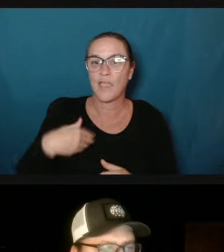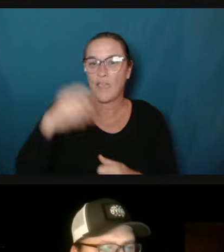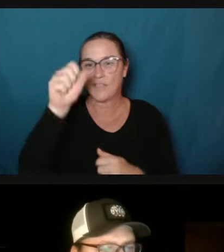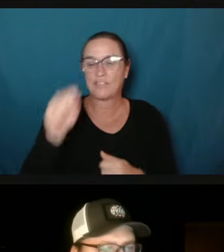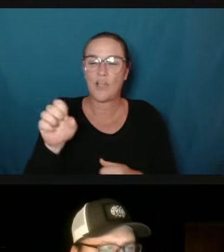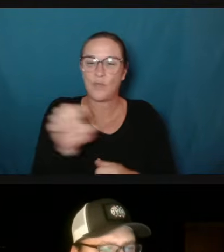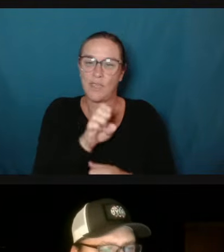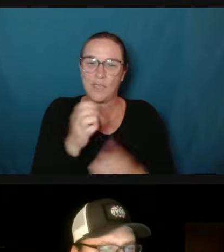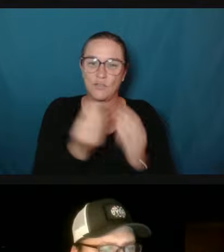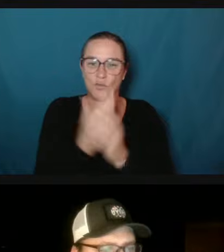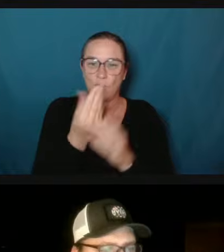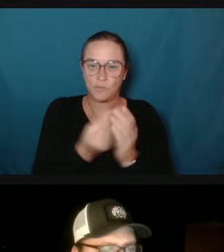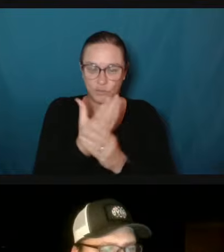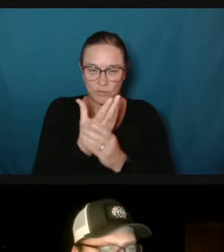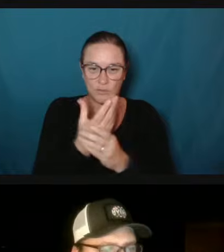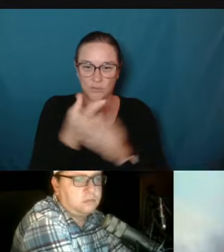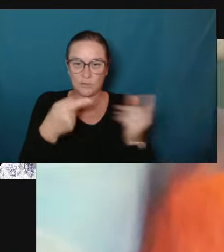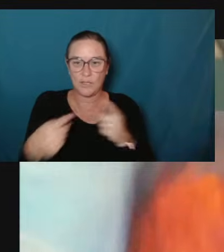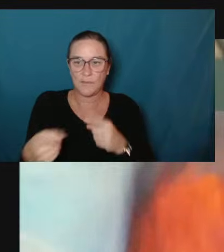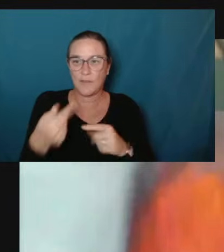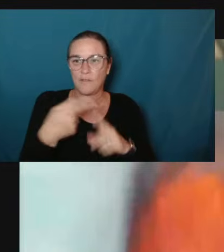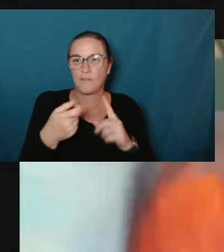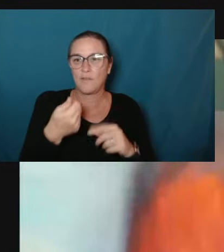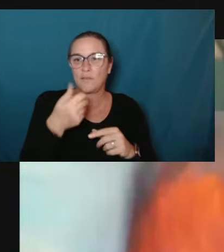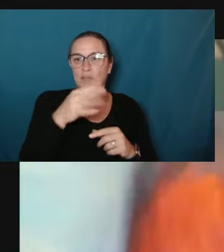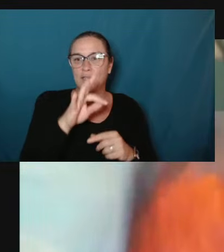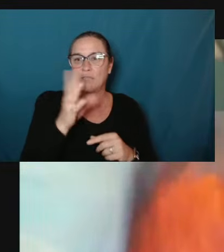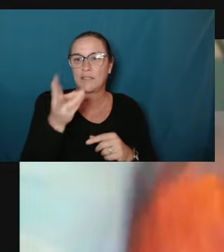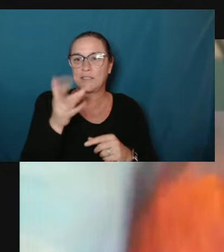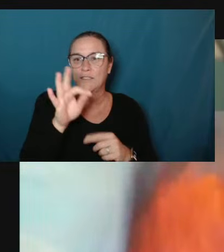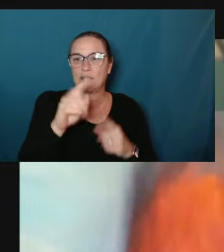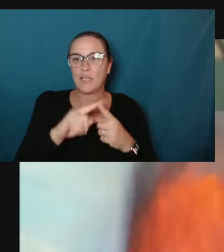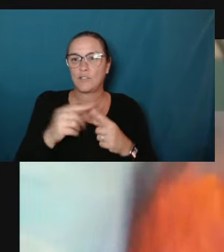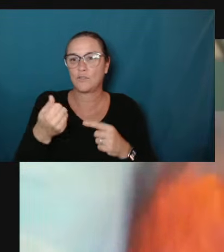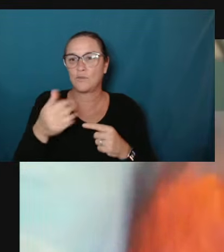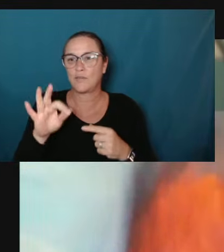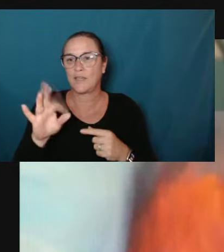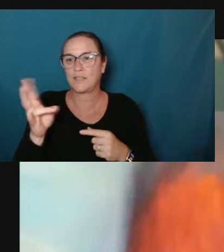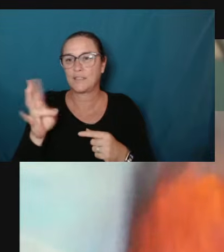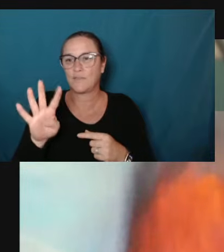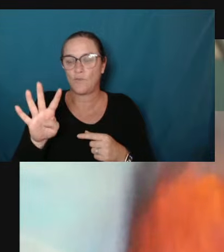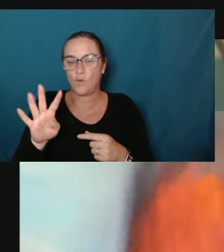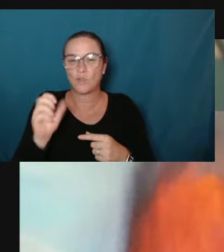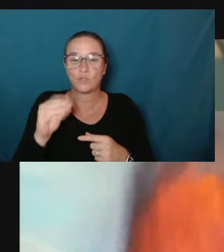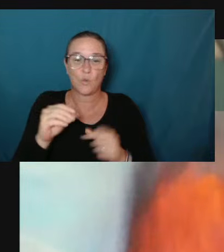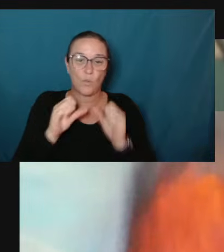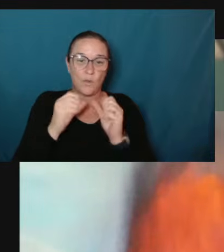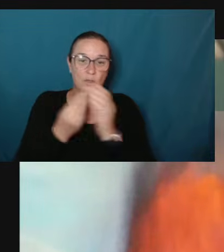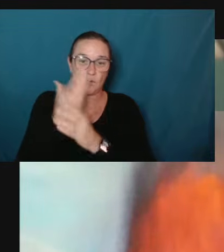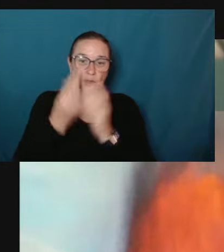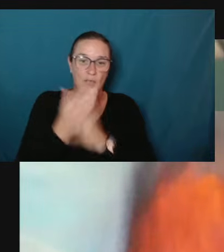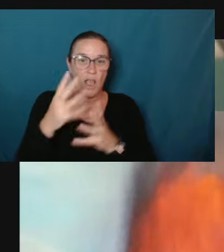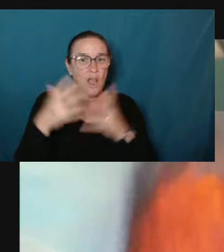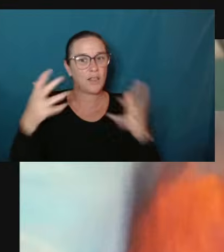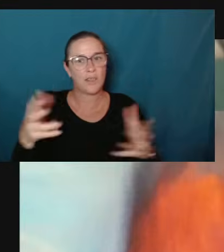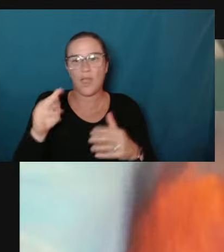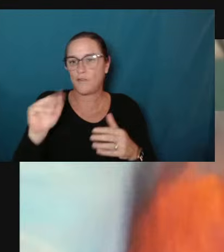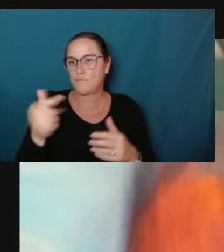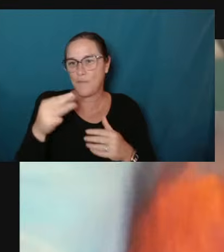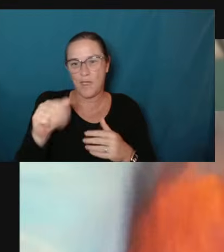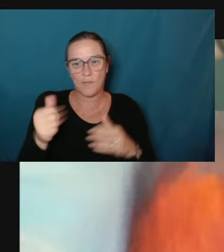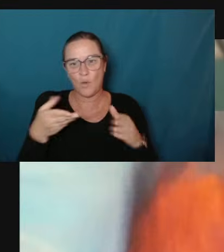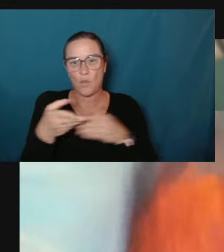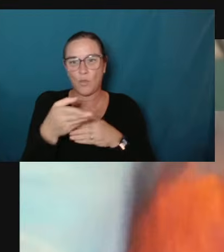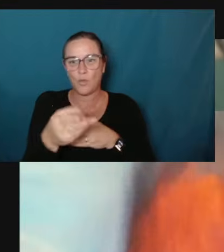Mauna Loa was going formed. It was from 1969 to 74. So that eruption was going. So there was a lot of magma traveling through the rift